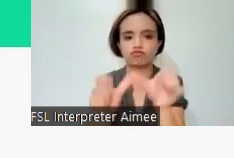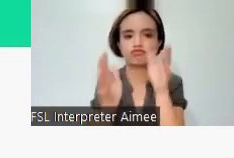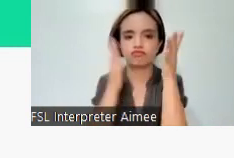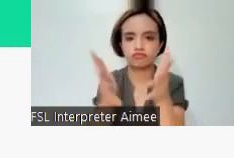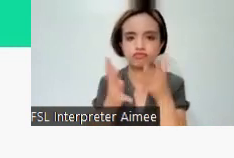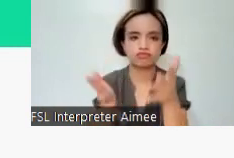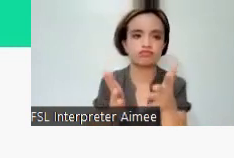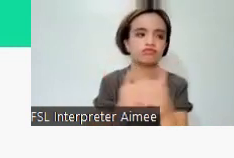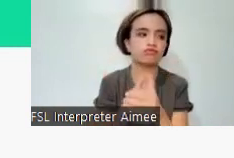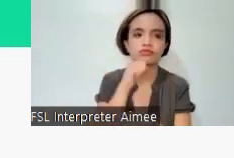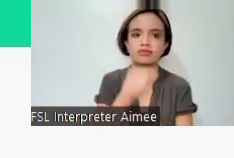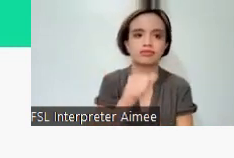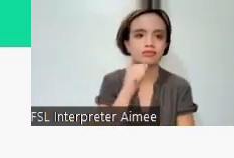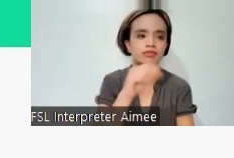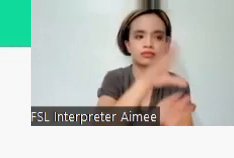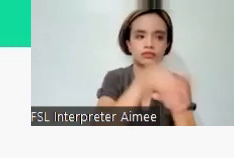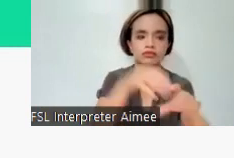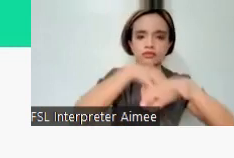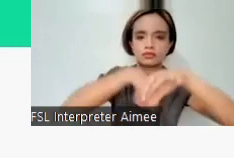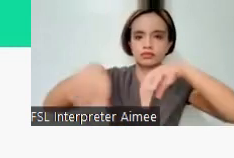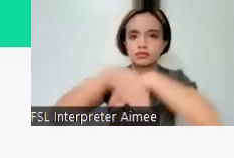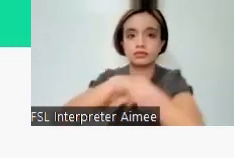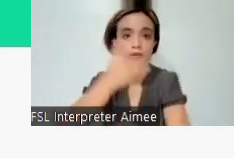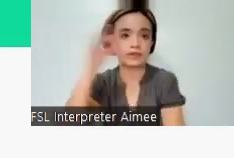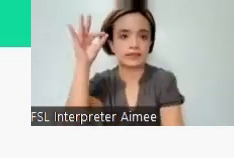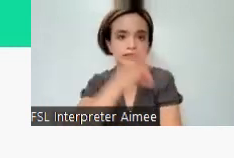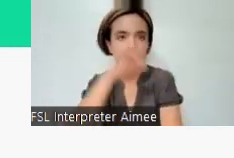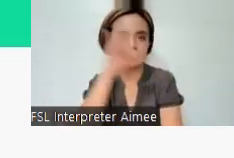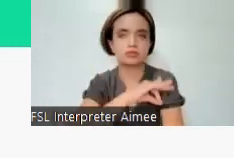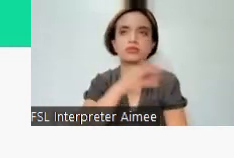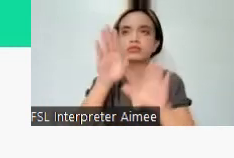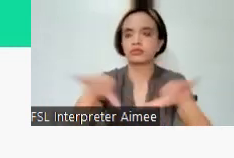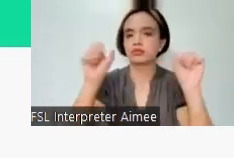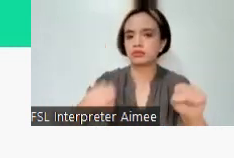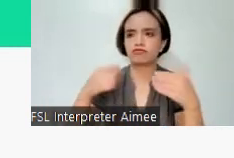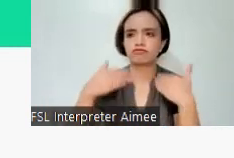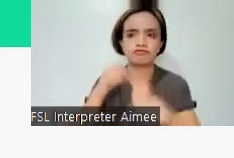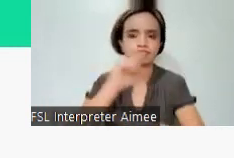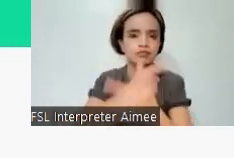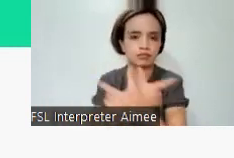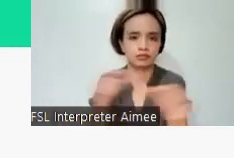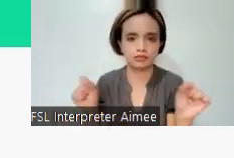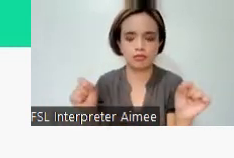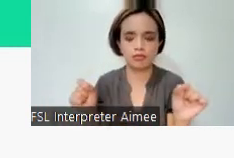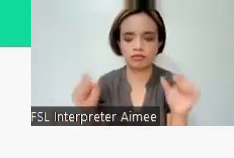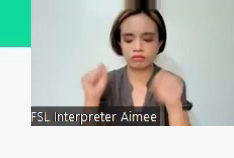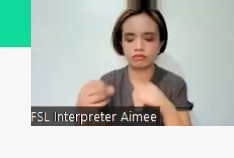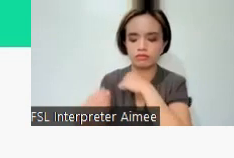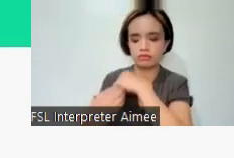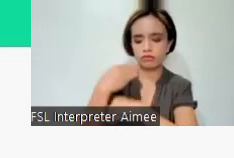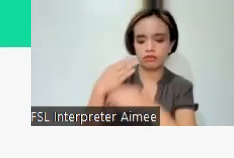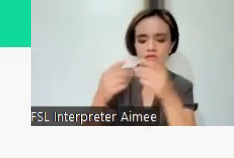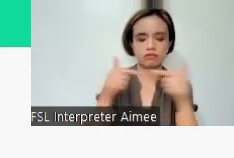among neighbors, where Filipino children can get linguistic input, which can also affect their language